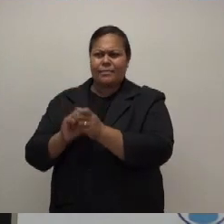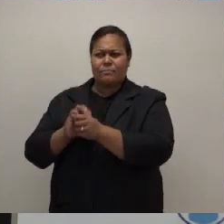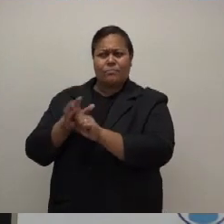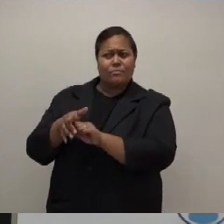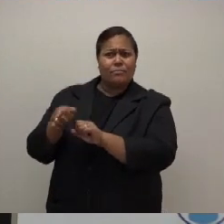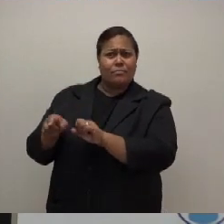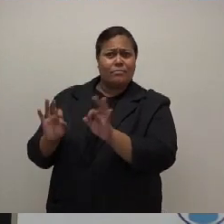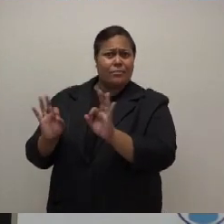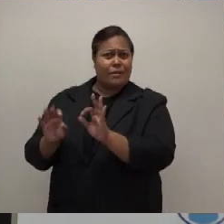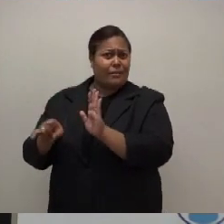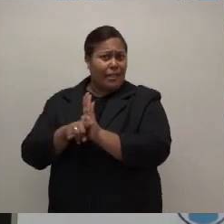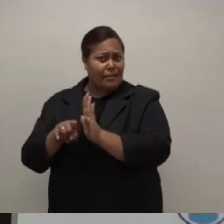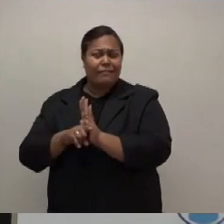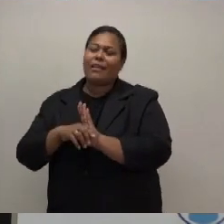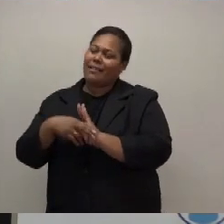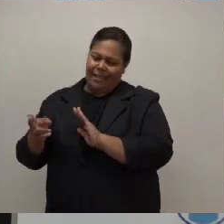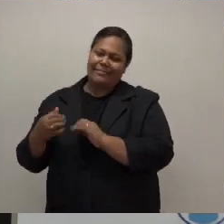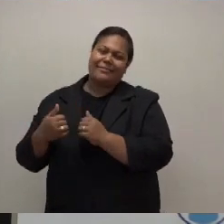bubble vacation.